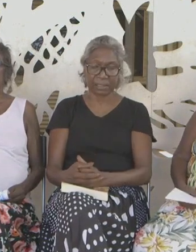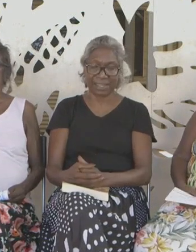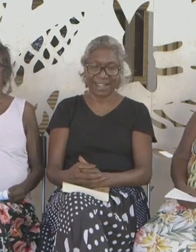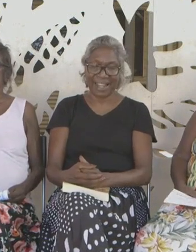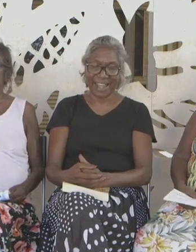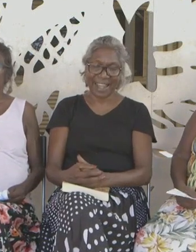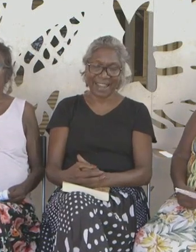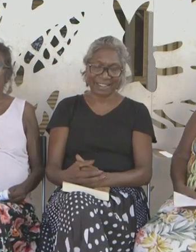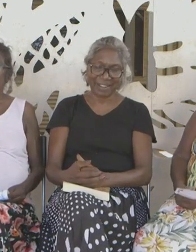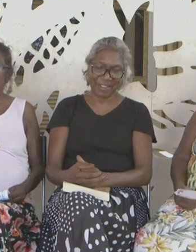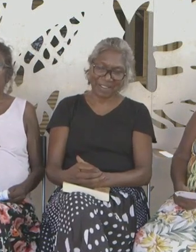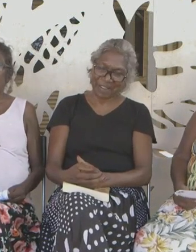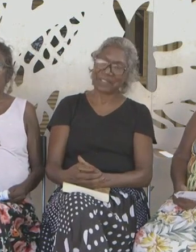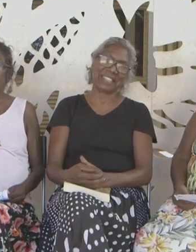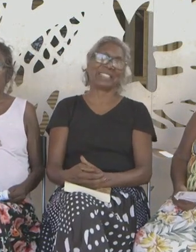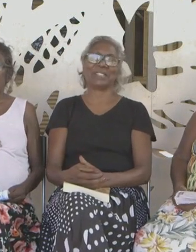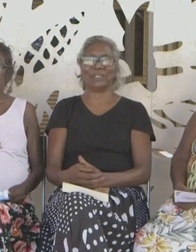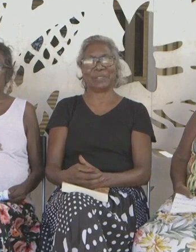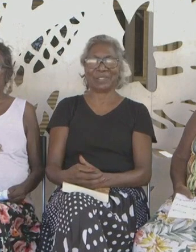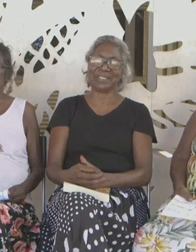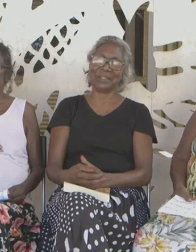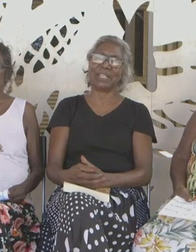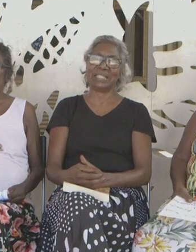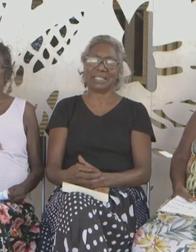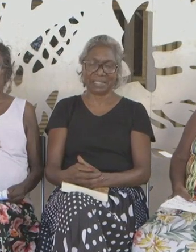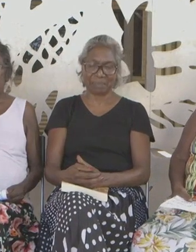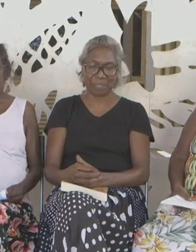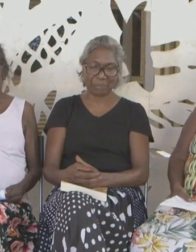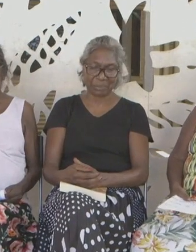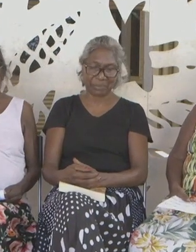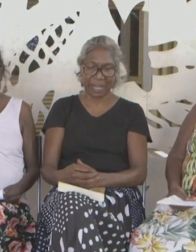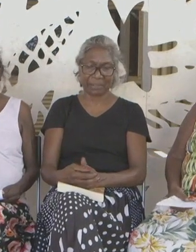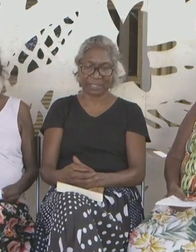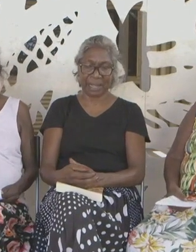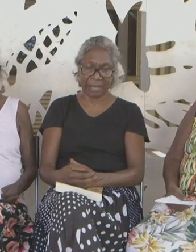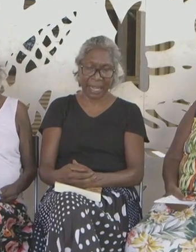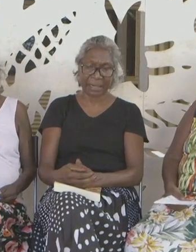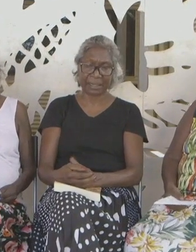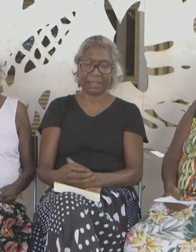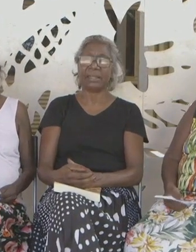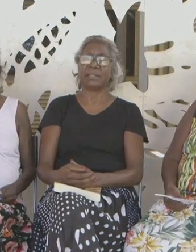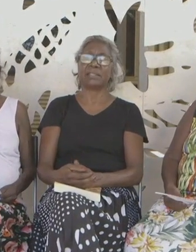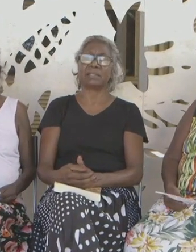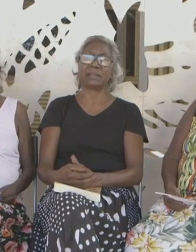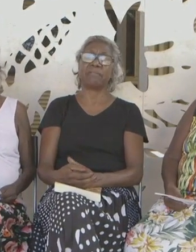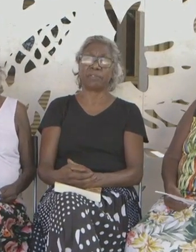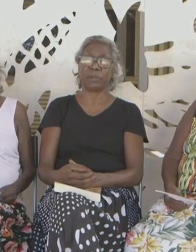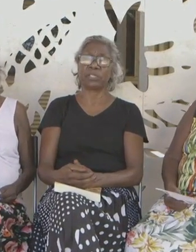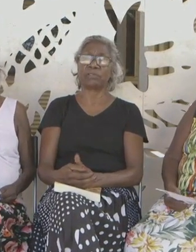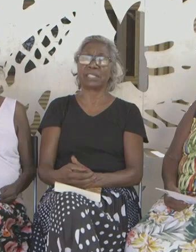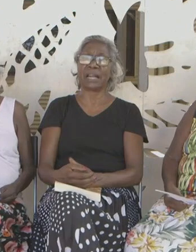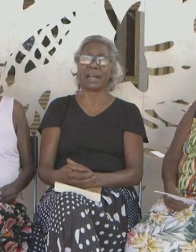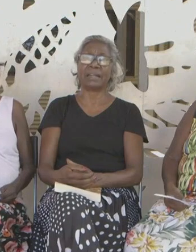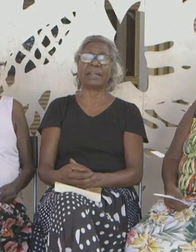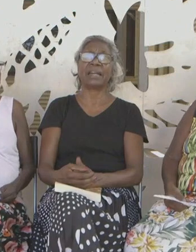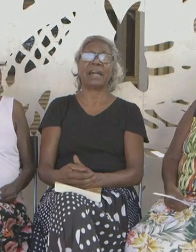lines, and offer this to all you indigenous people throughout our land. This is a first of